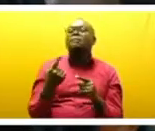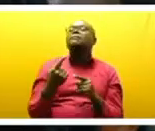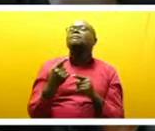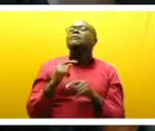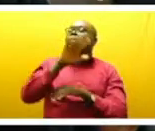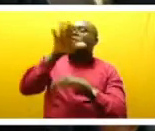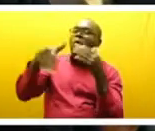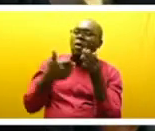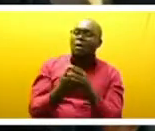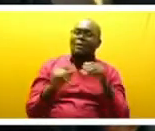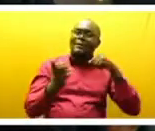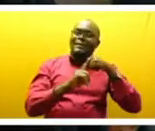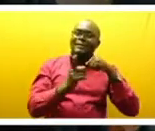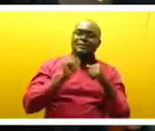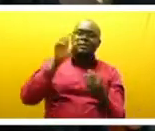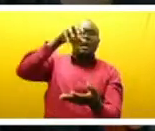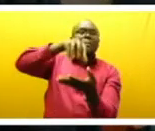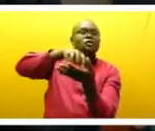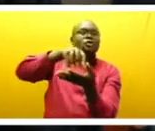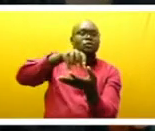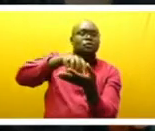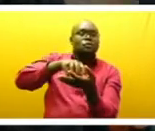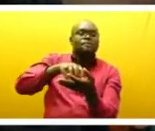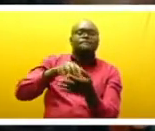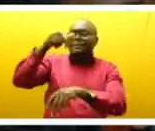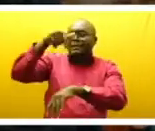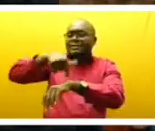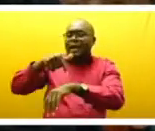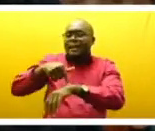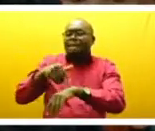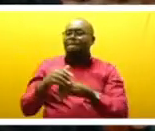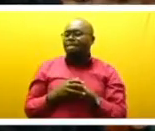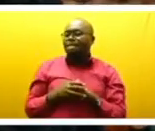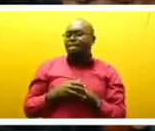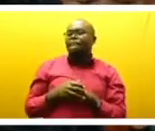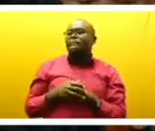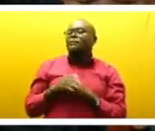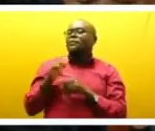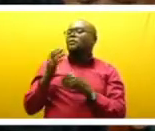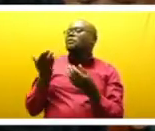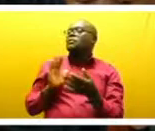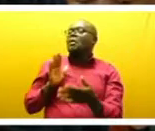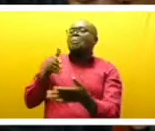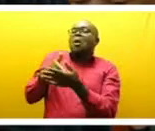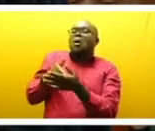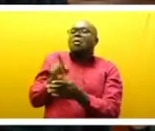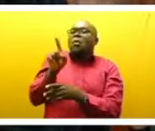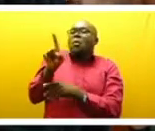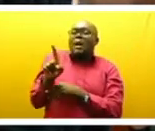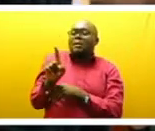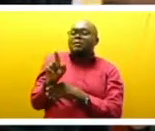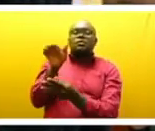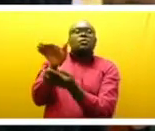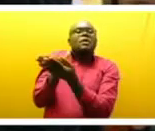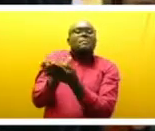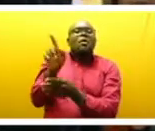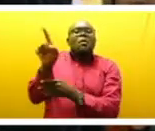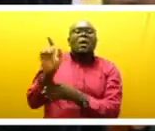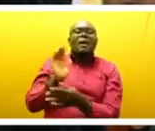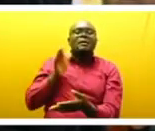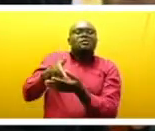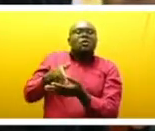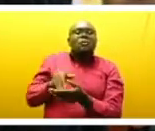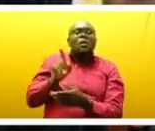on all the seats. And that when you disenfranchise one, when you stop one